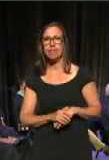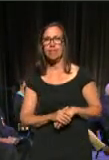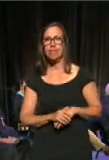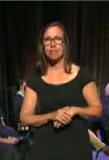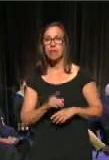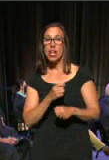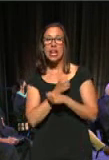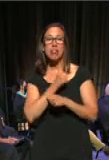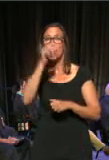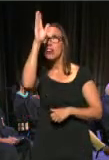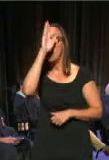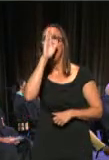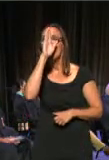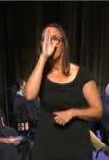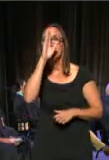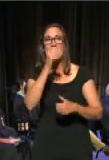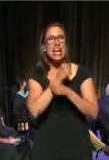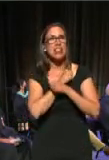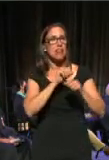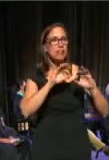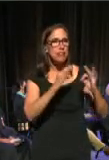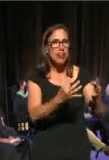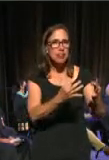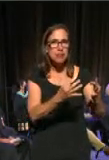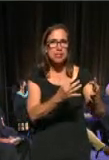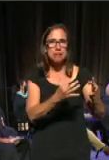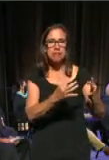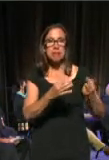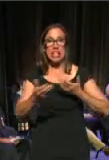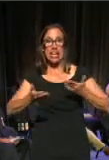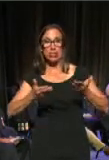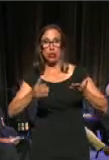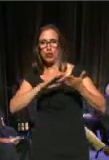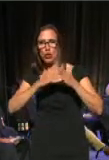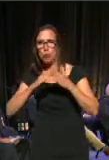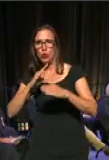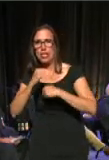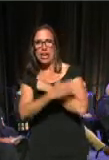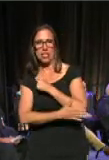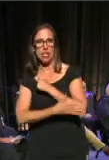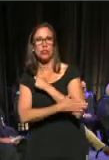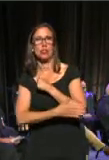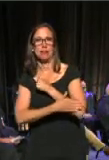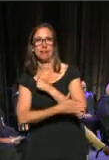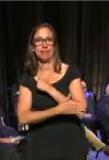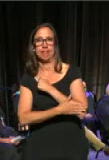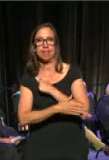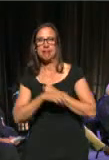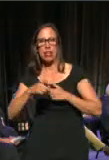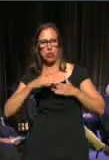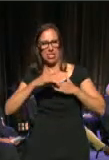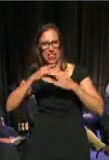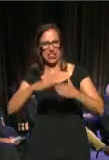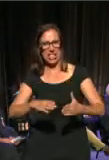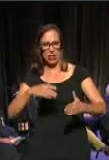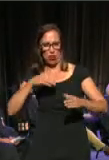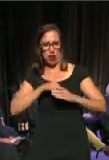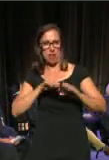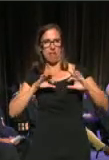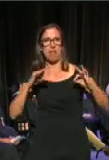He loved God. He loved his family. He served his community and country. He was the leader of our